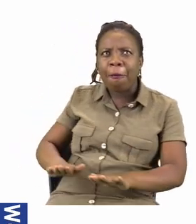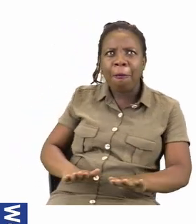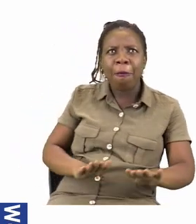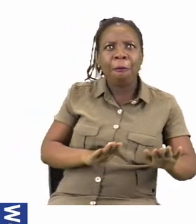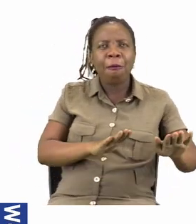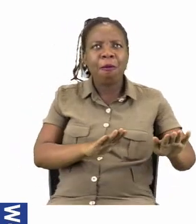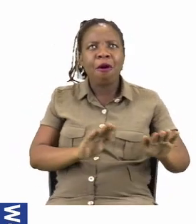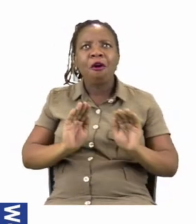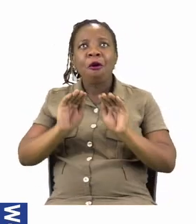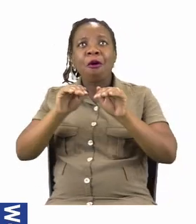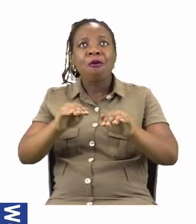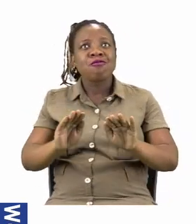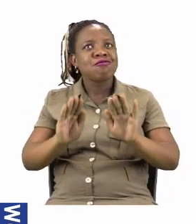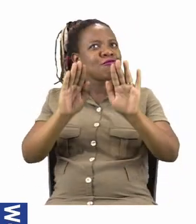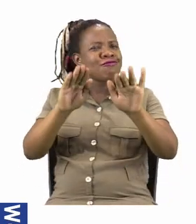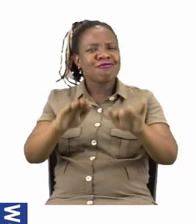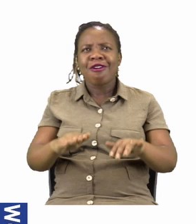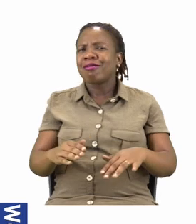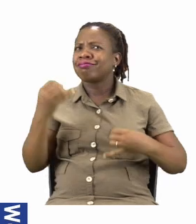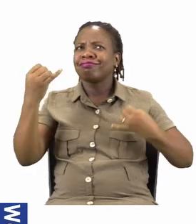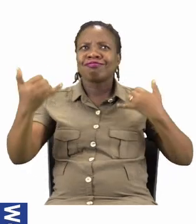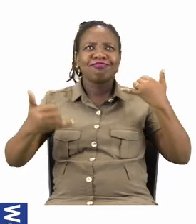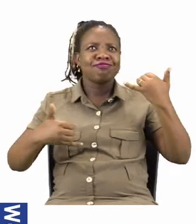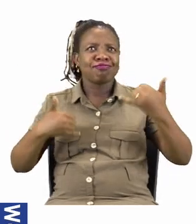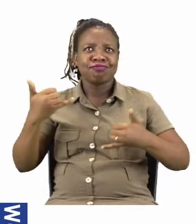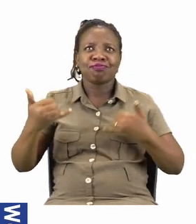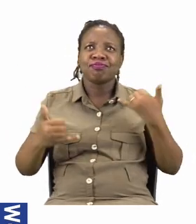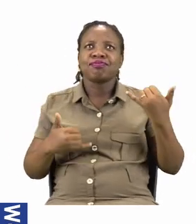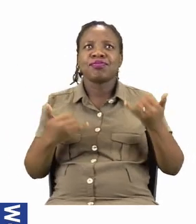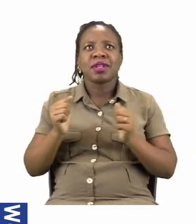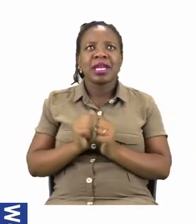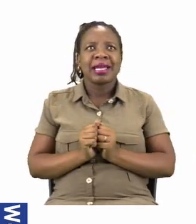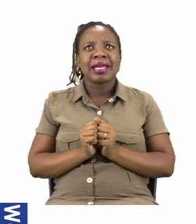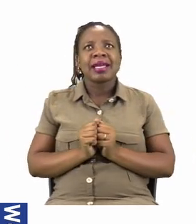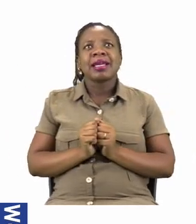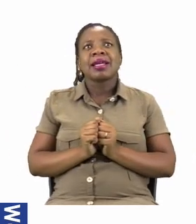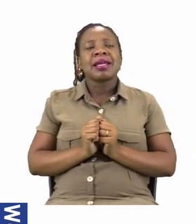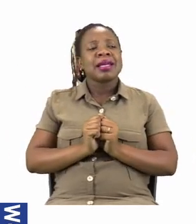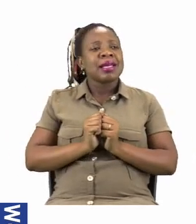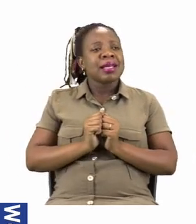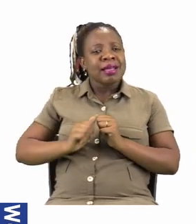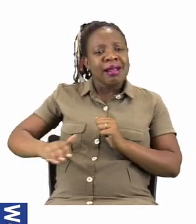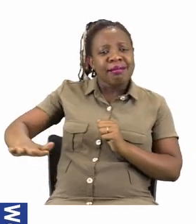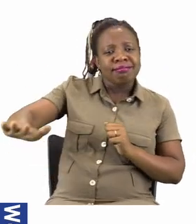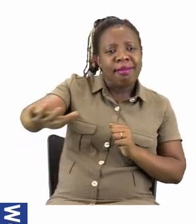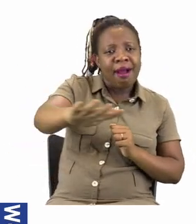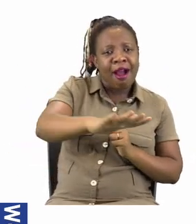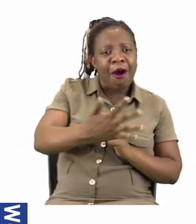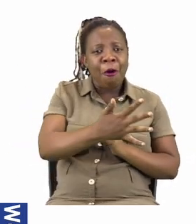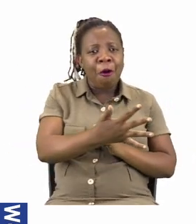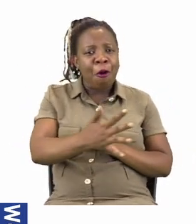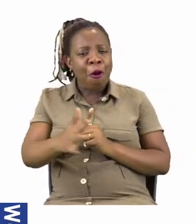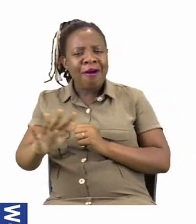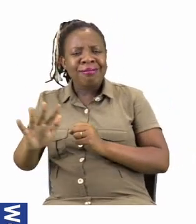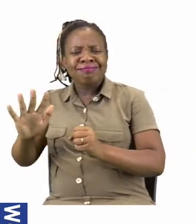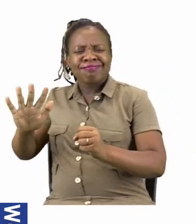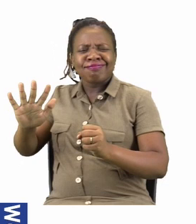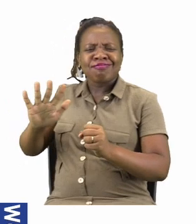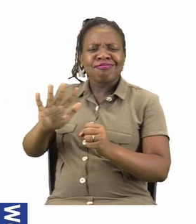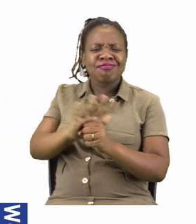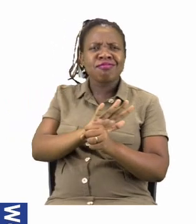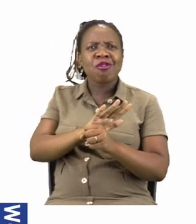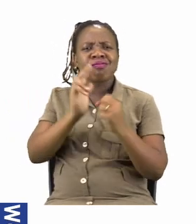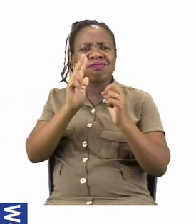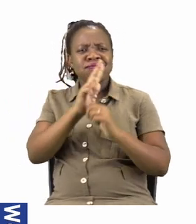There are many kids and adults, but they do not allow pets.